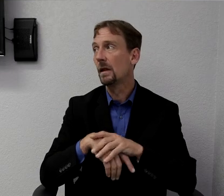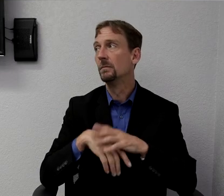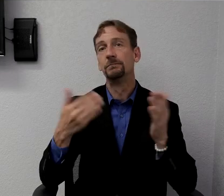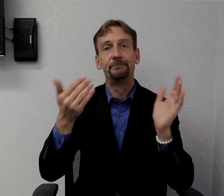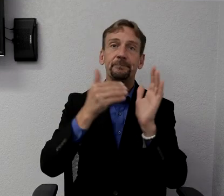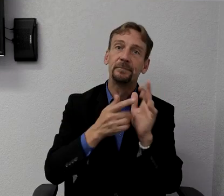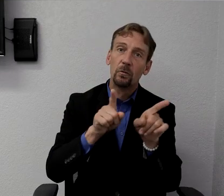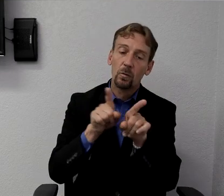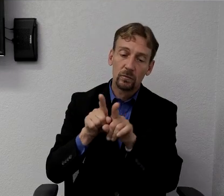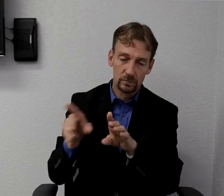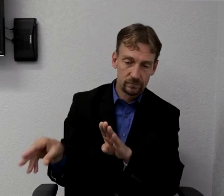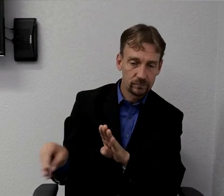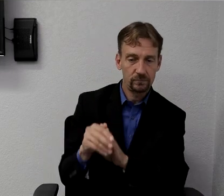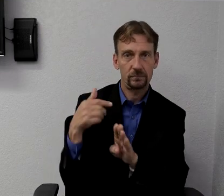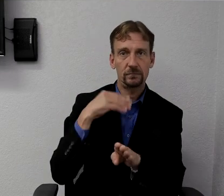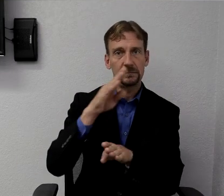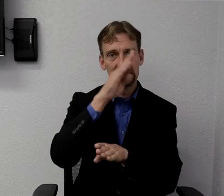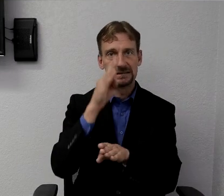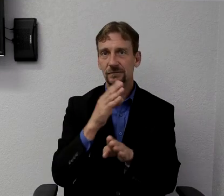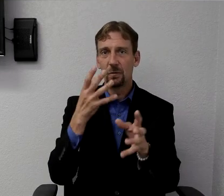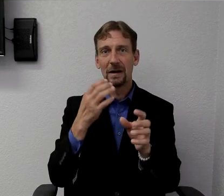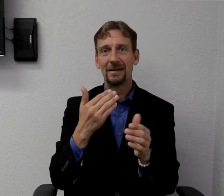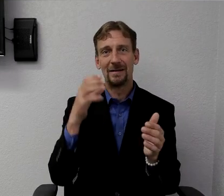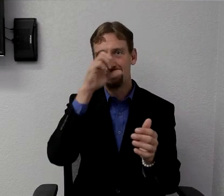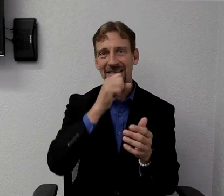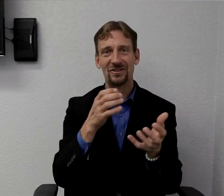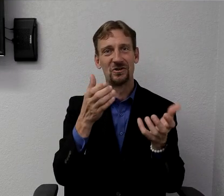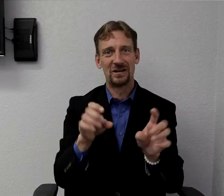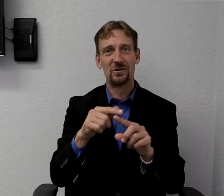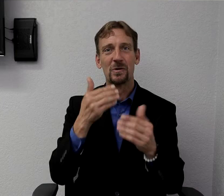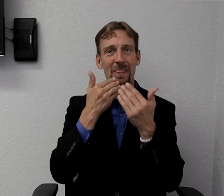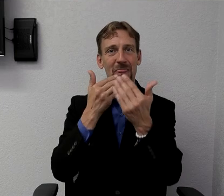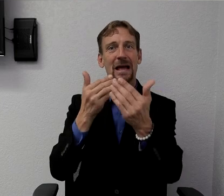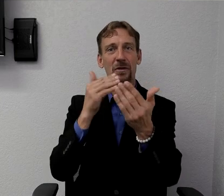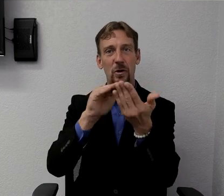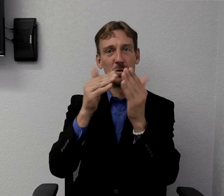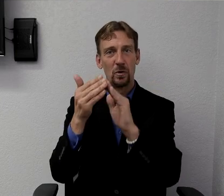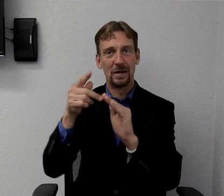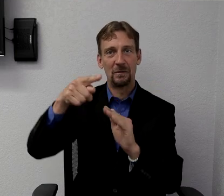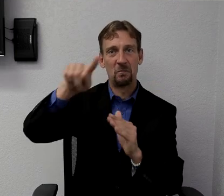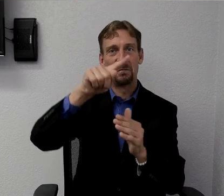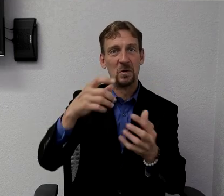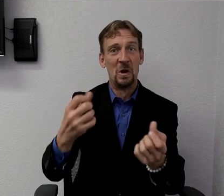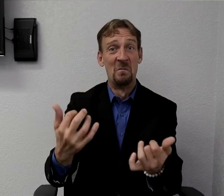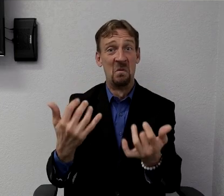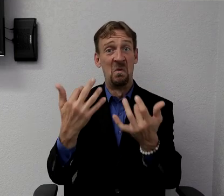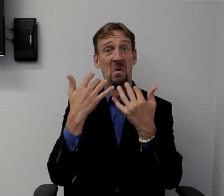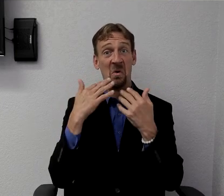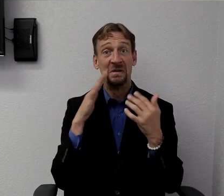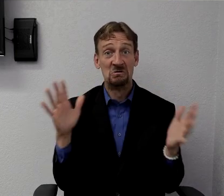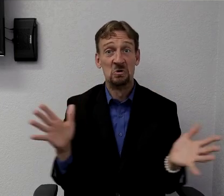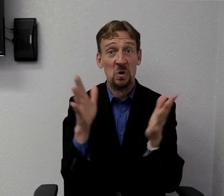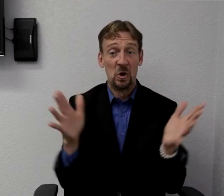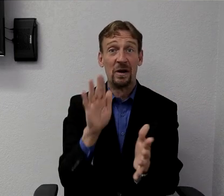never miss a chance to thank this community for the outpouring of their encouragement, their words of support, encouragement,